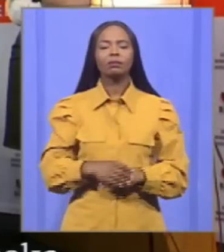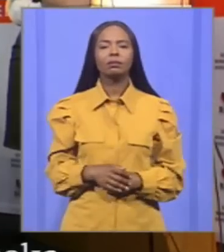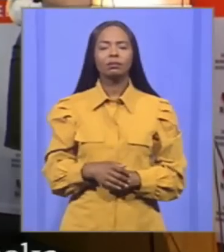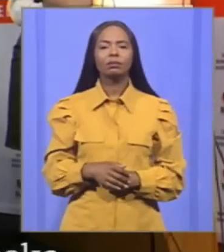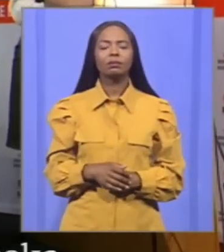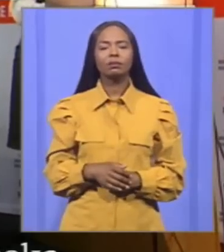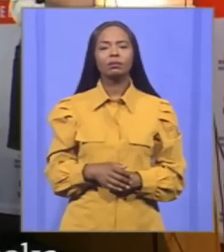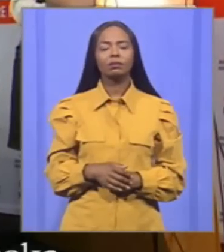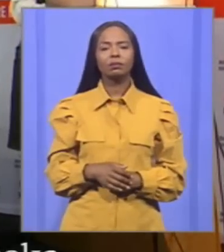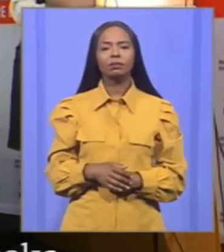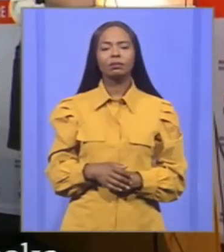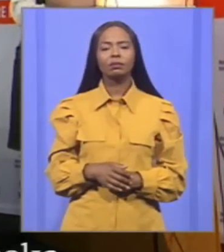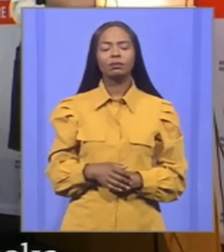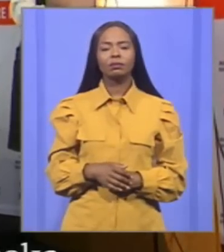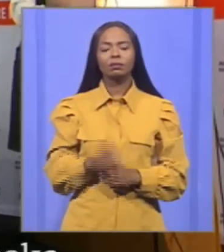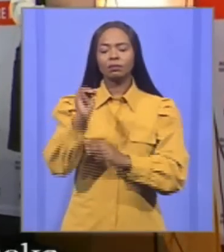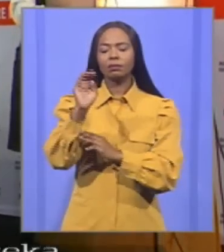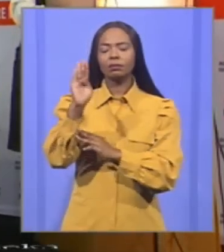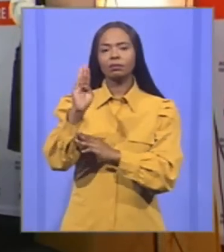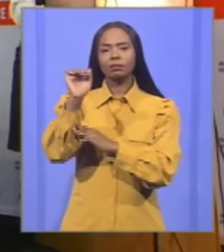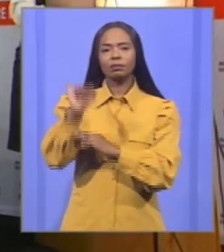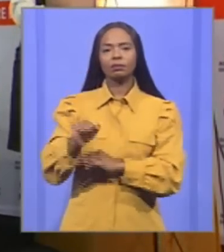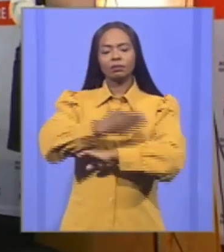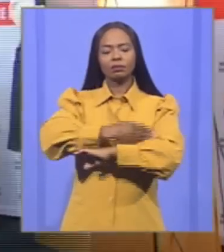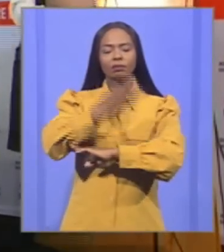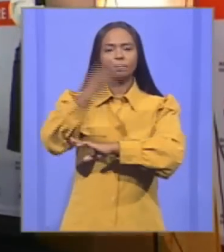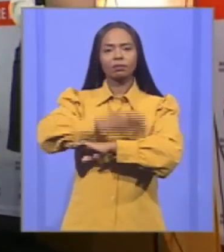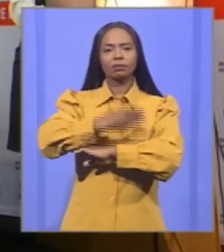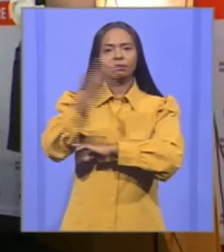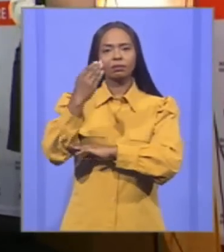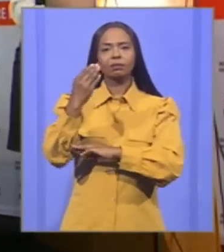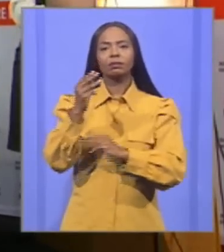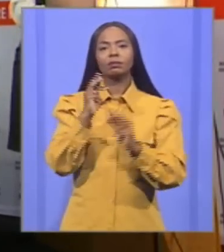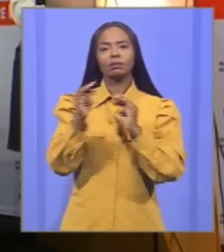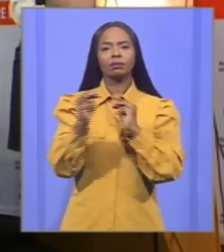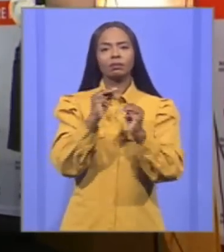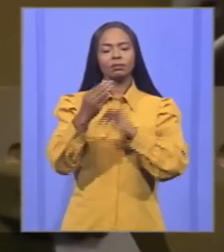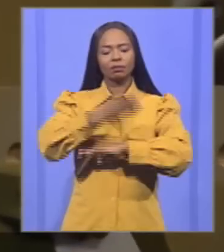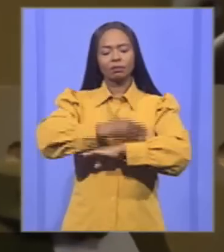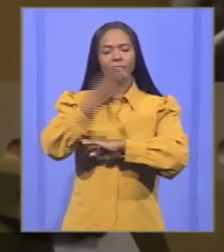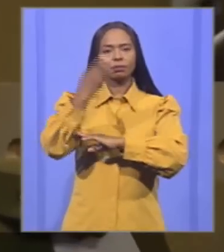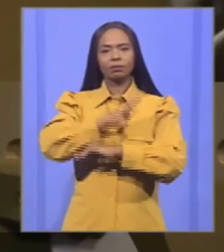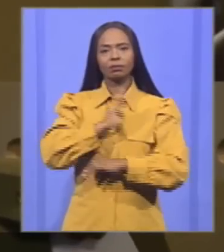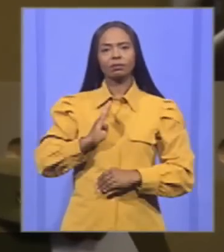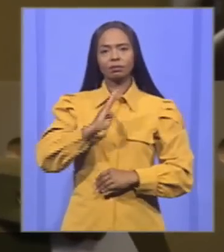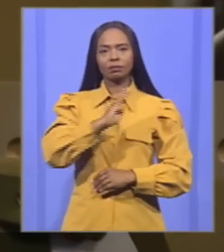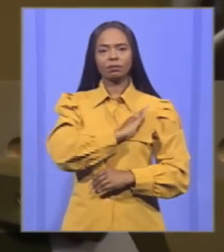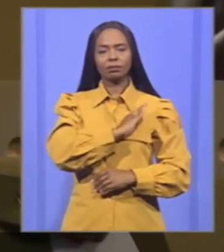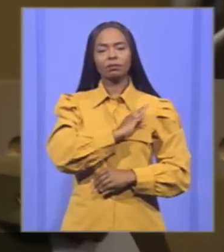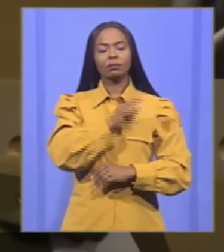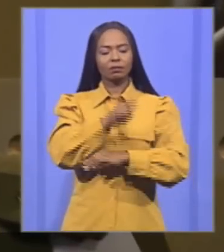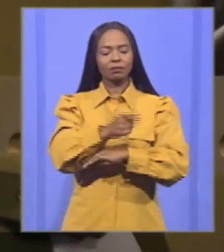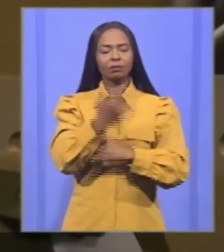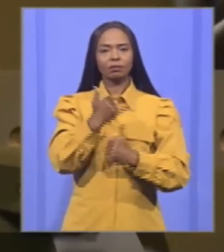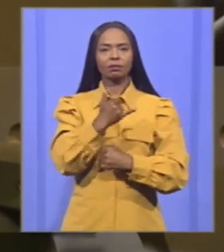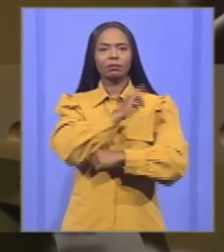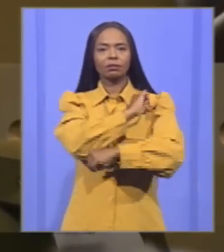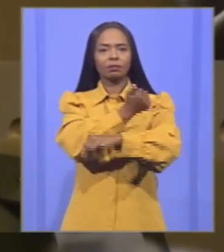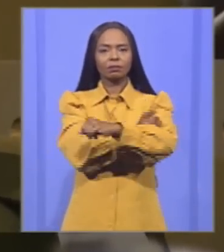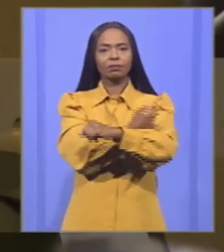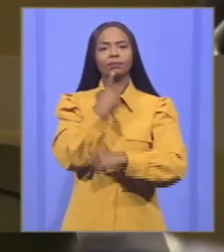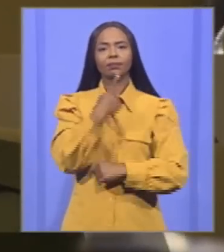Batlhankedi ba seemo se se kwa tlase ba tlhokomelo ya melelwane ba tlile go phasaladiwa le melelwane ya naga go netefatsa fa batho le